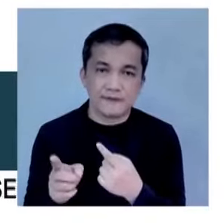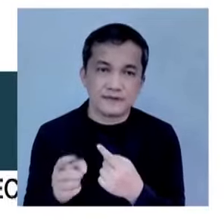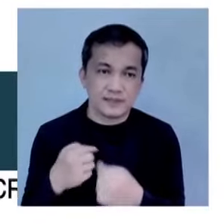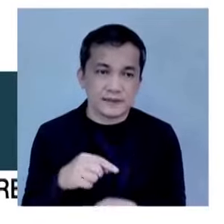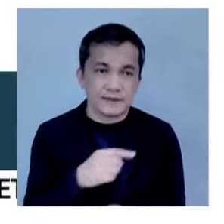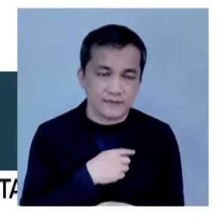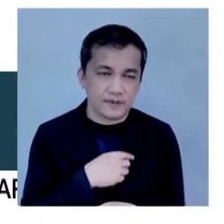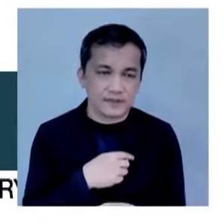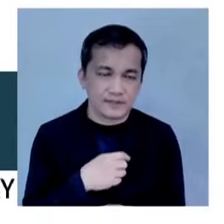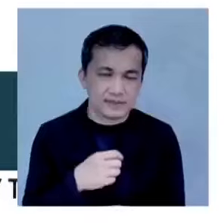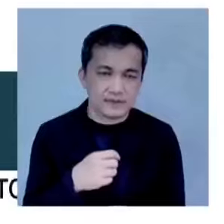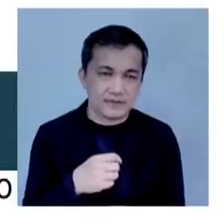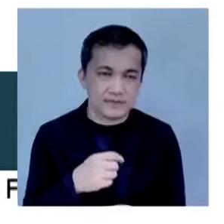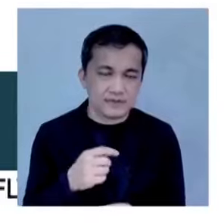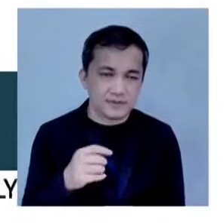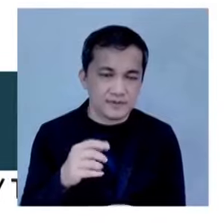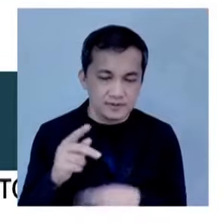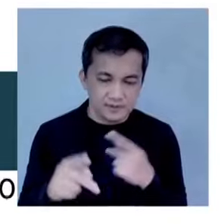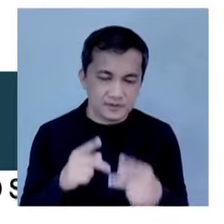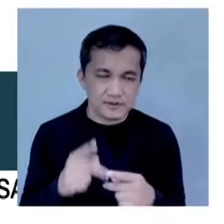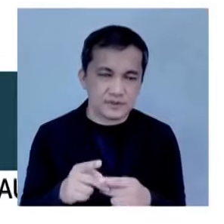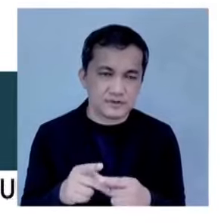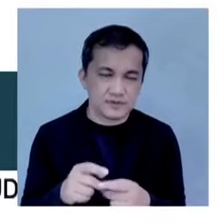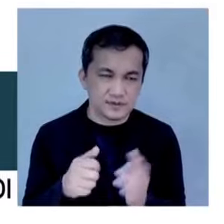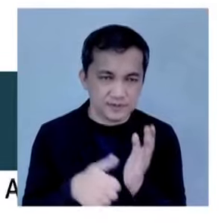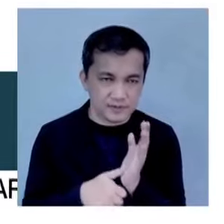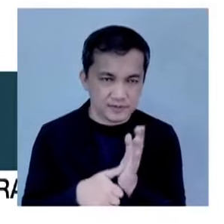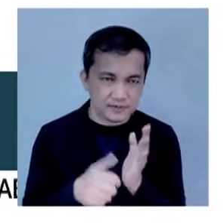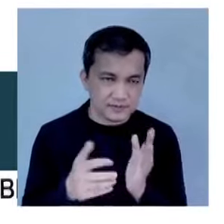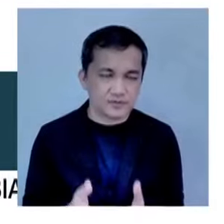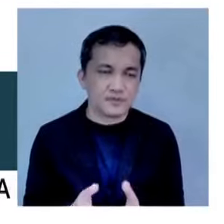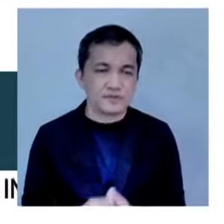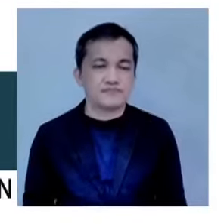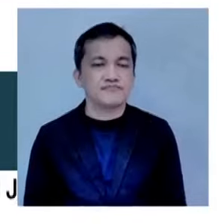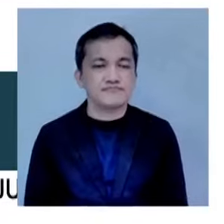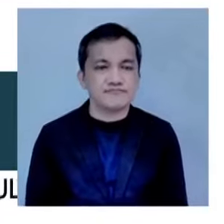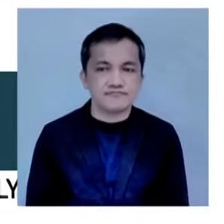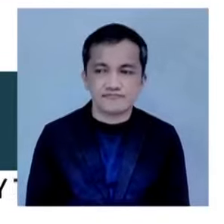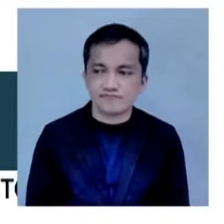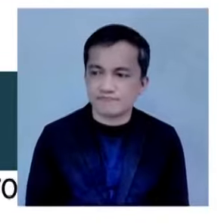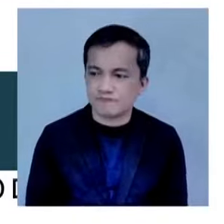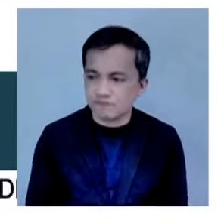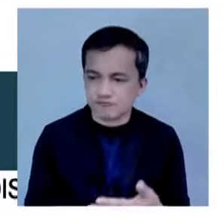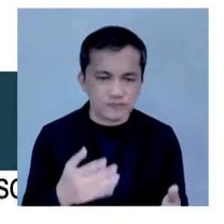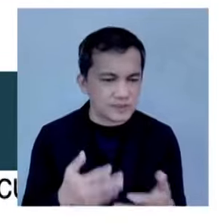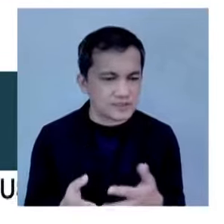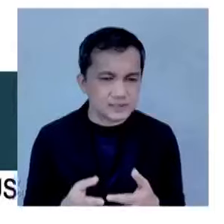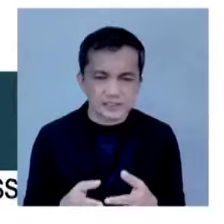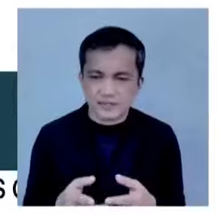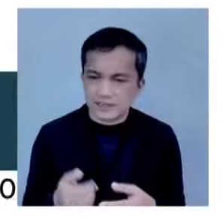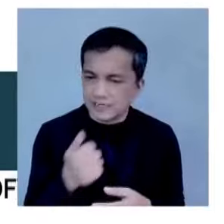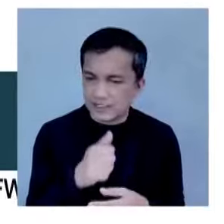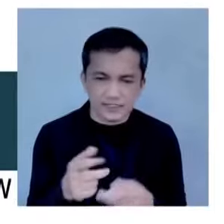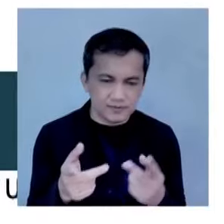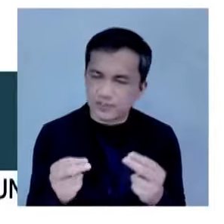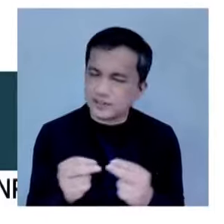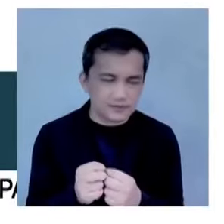mga kababayan at ng ating mga botante, whether be opposition or independent, anumang pangalan ang